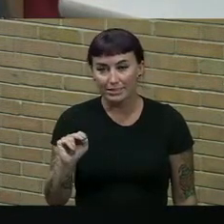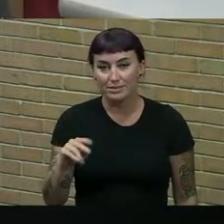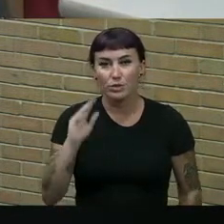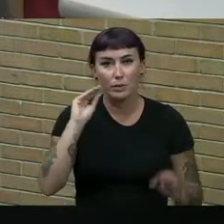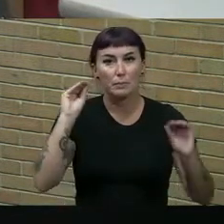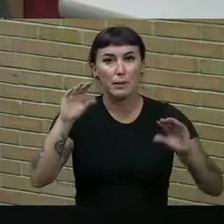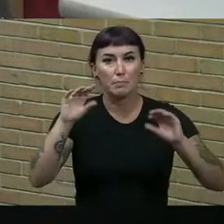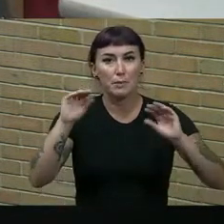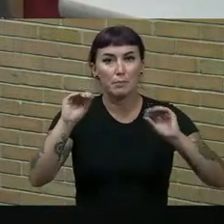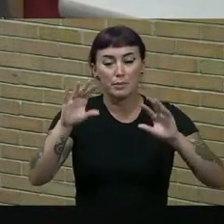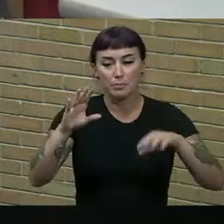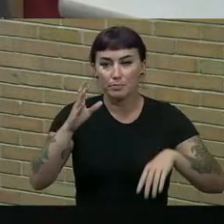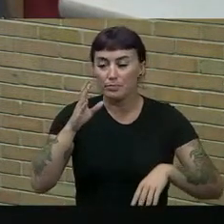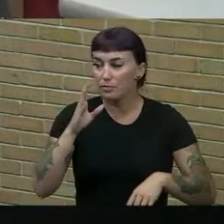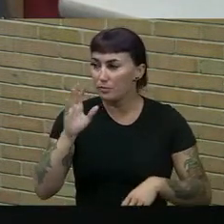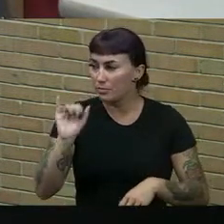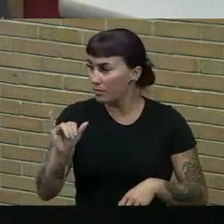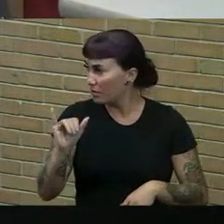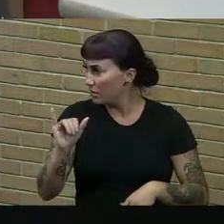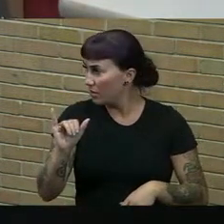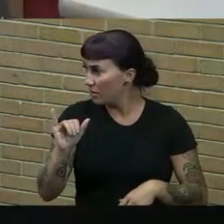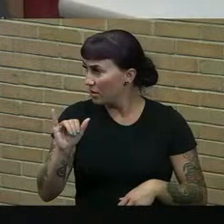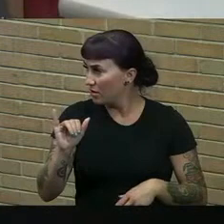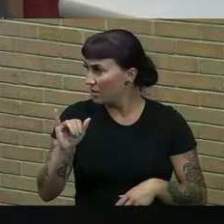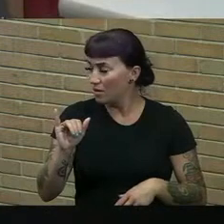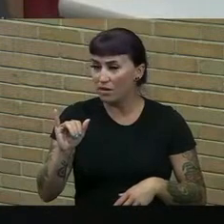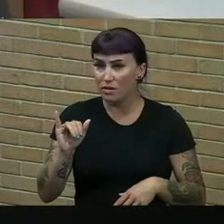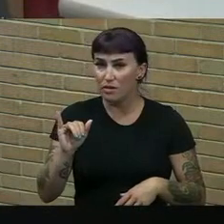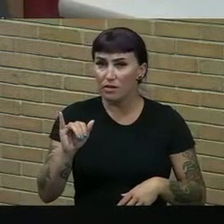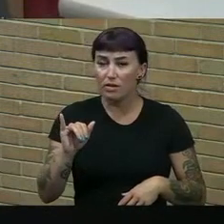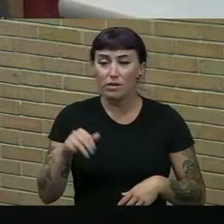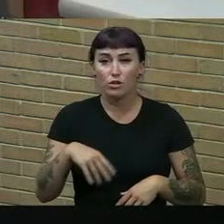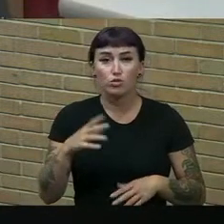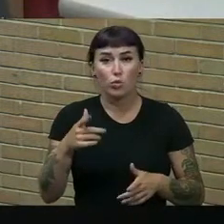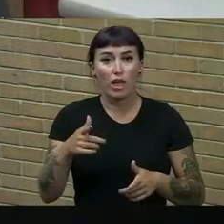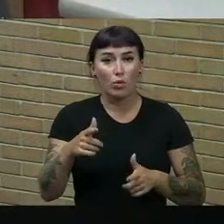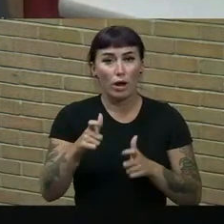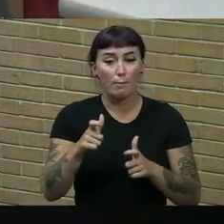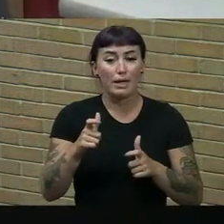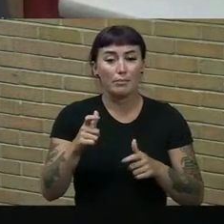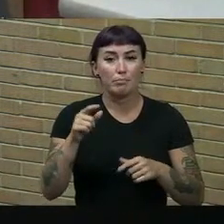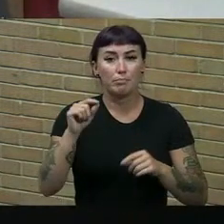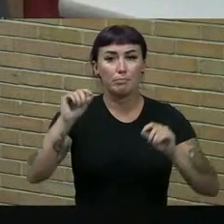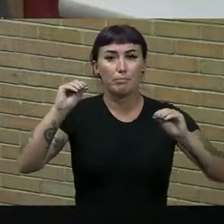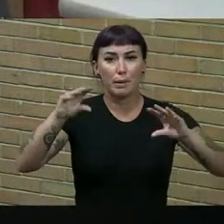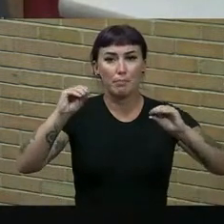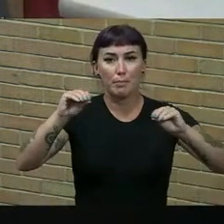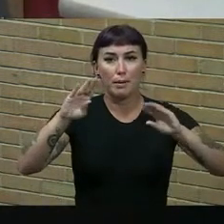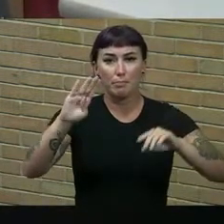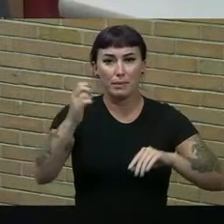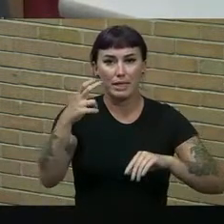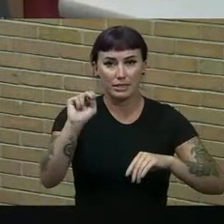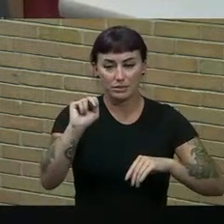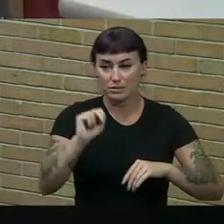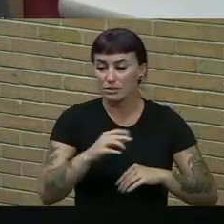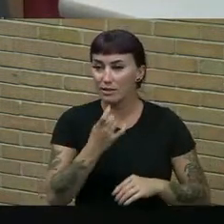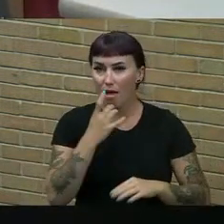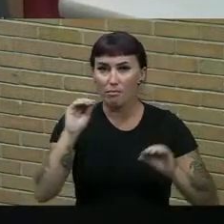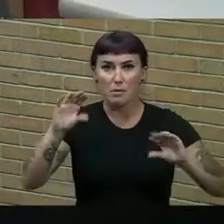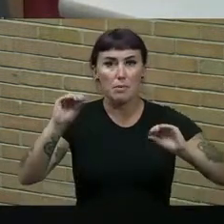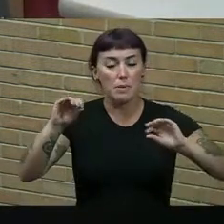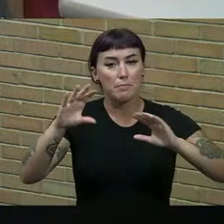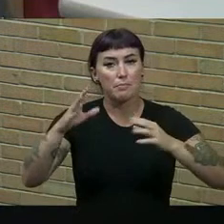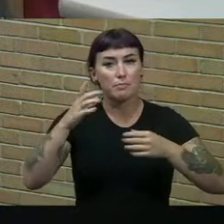And is that what the text is? This refers to installation of rapid flashing buttons. I assume we mean Beacons, yeah.